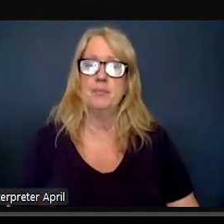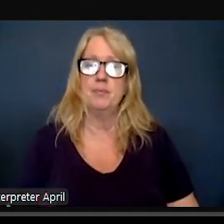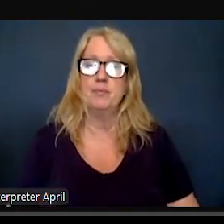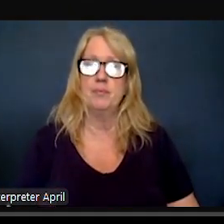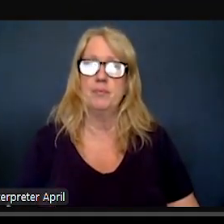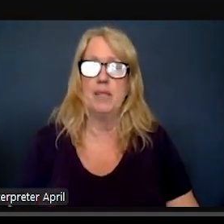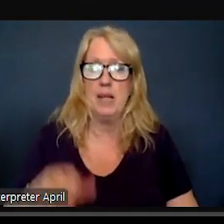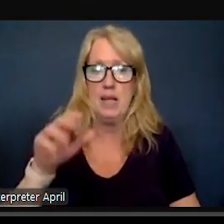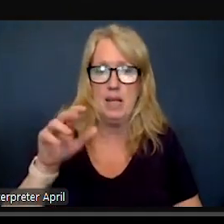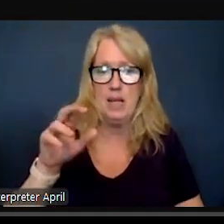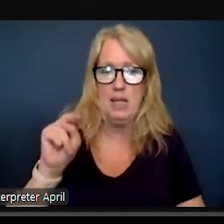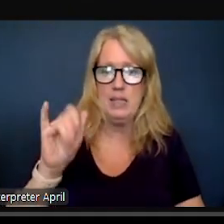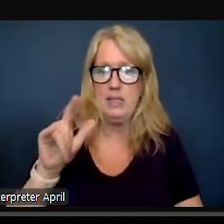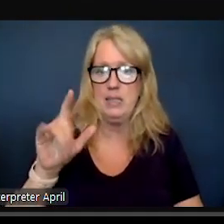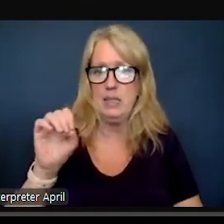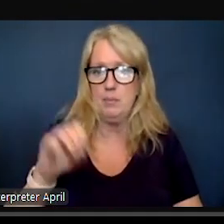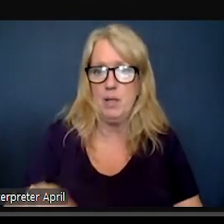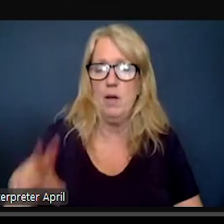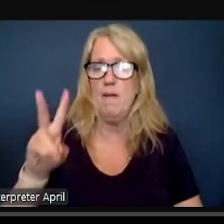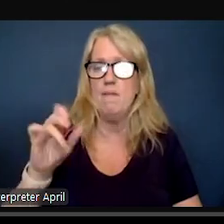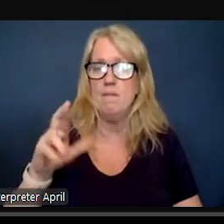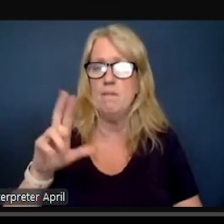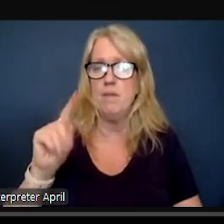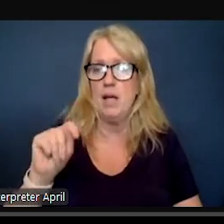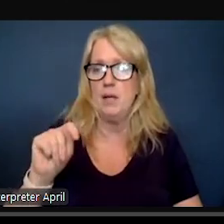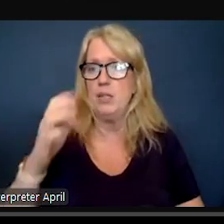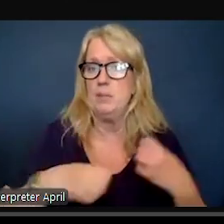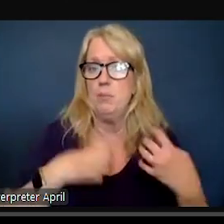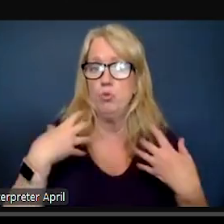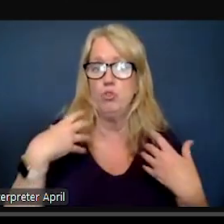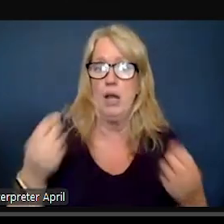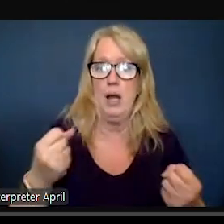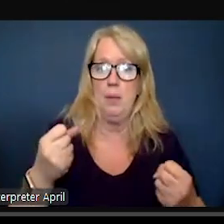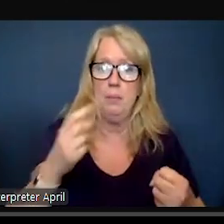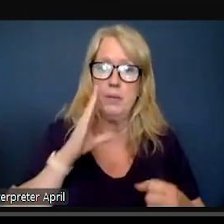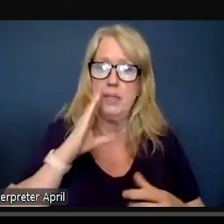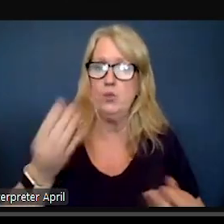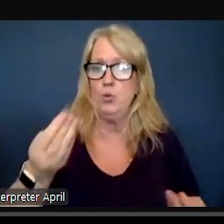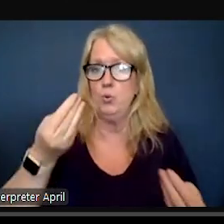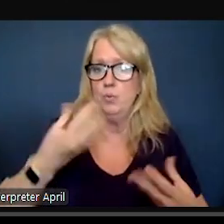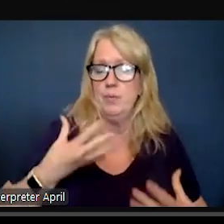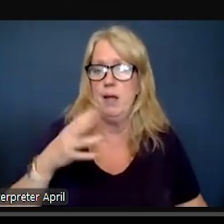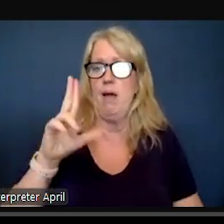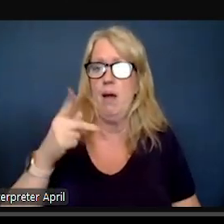Nicole Tuhig from Vibrant Emotional Health. Could you give us some update?